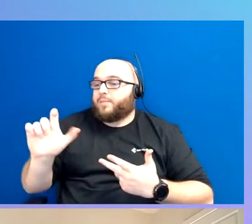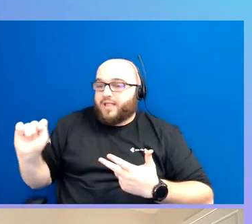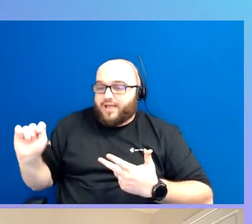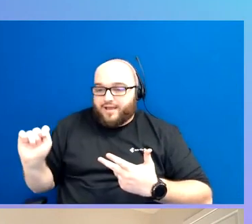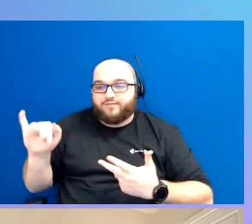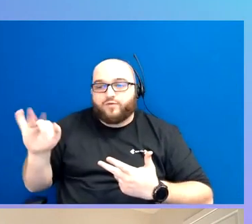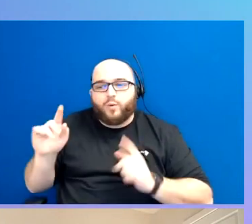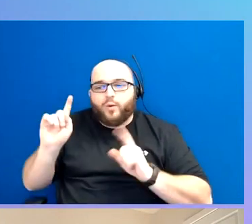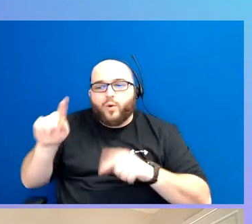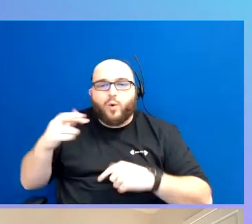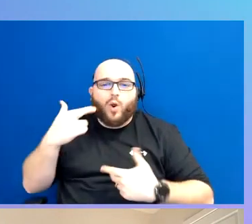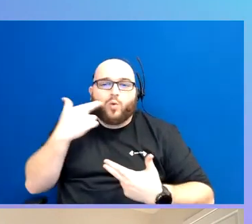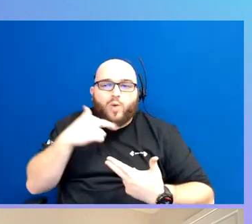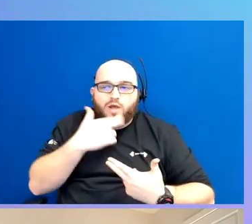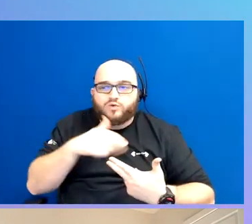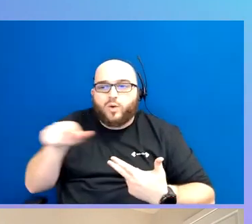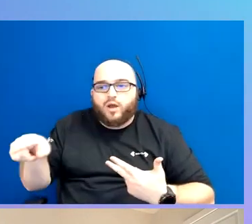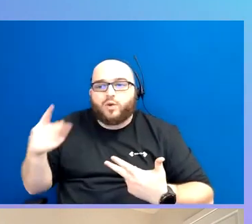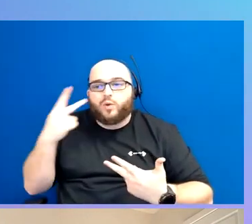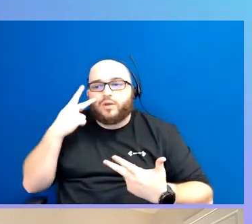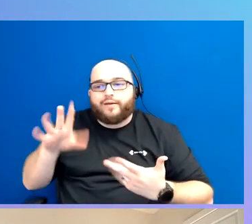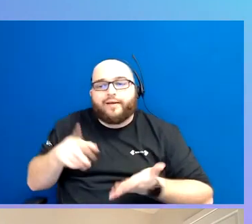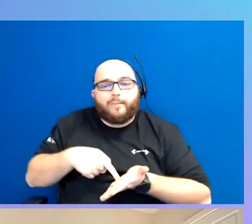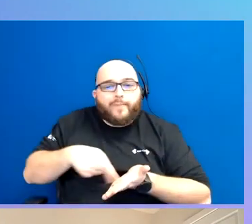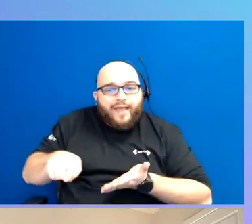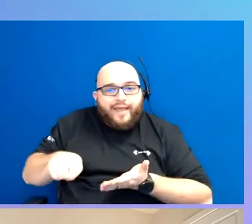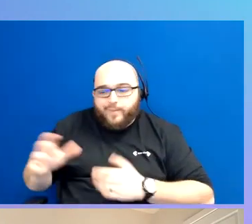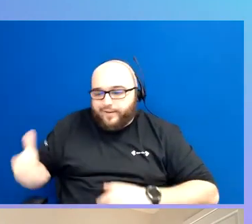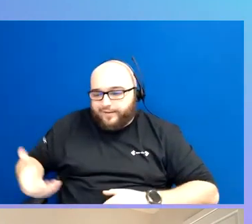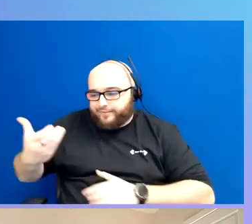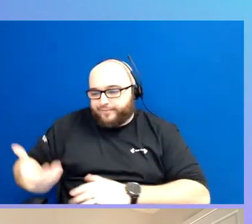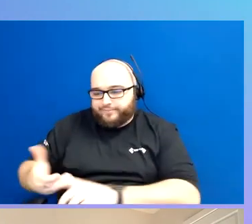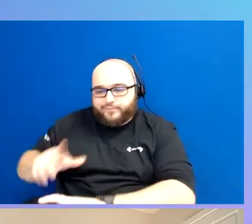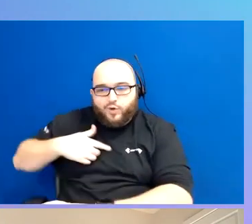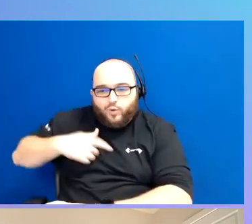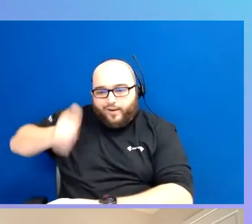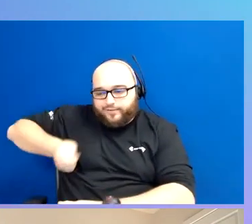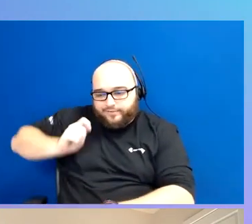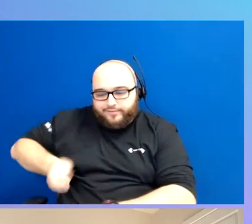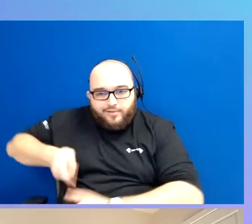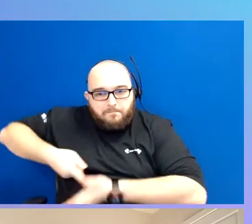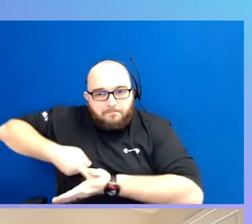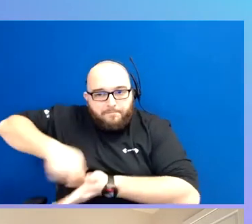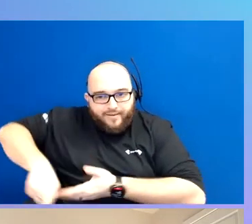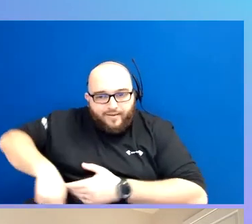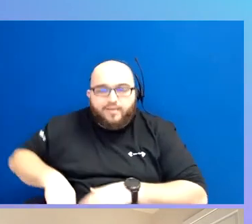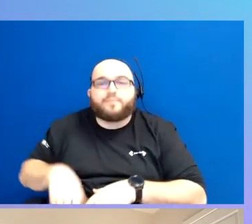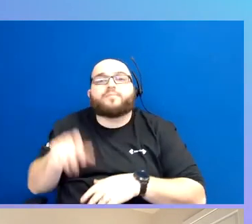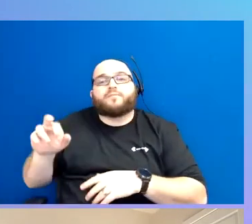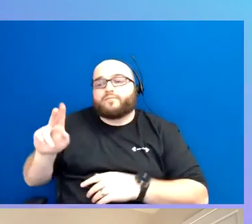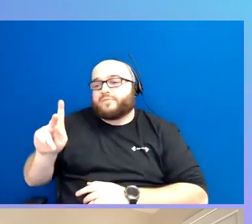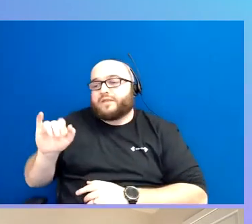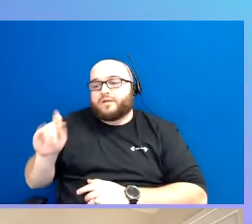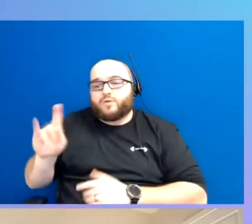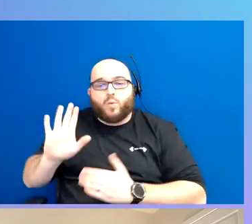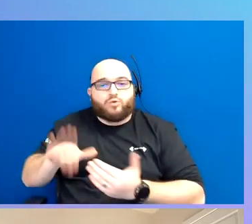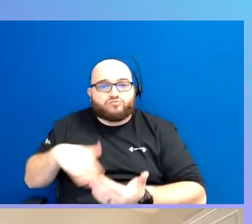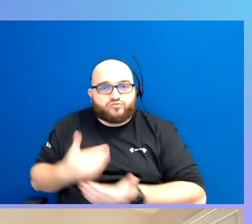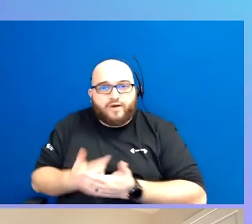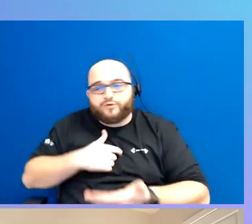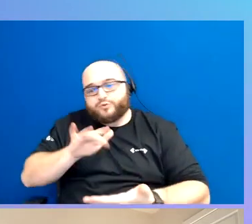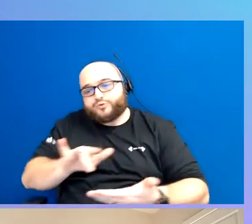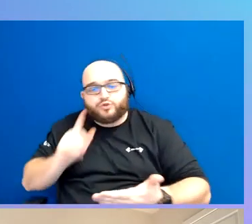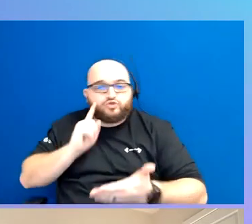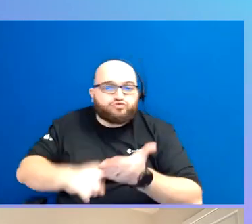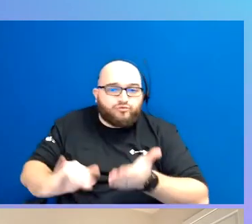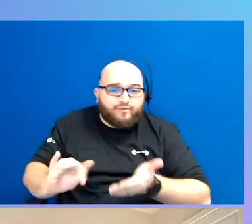and you see payment tablets or the game tablets on which kids can play games on. And at